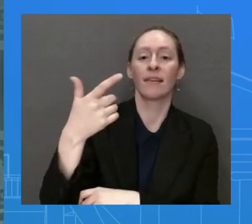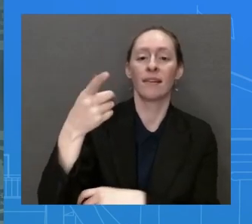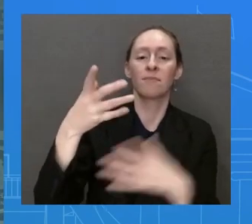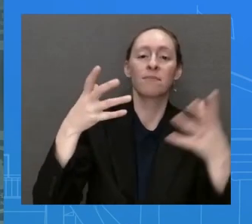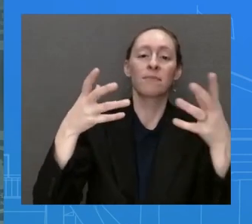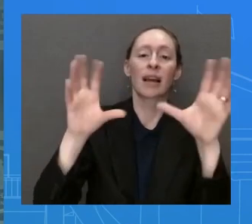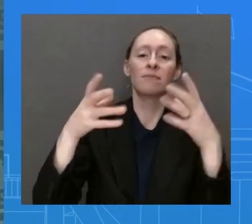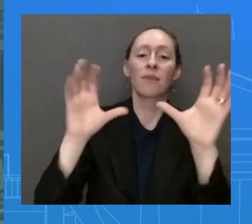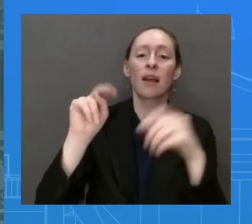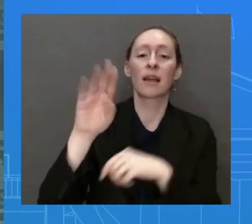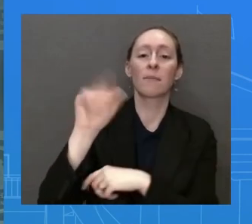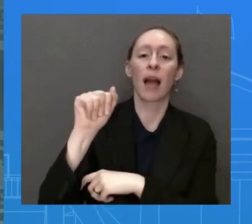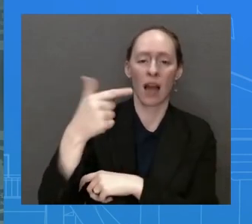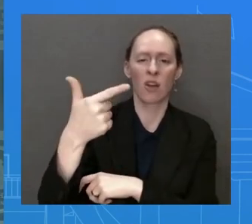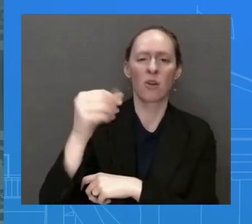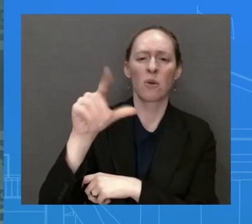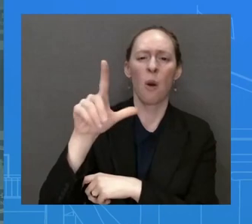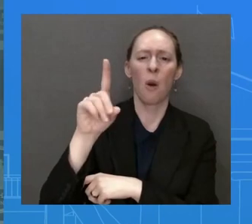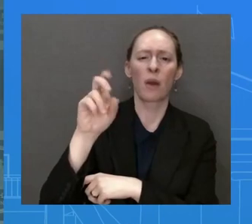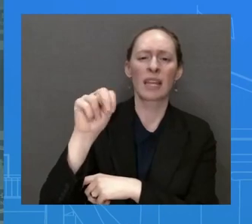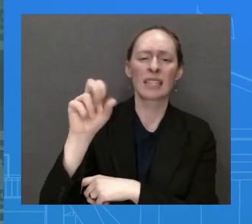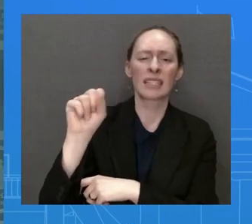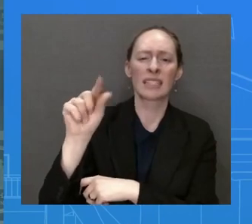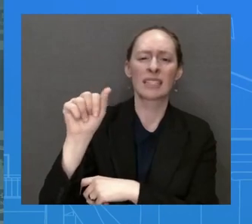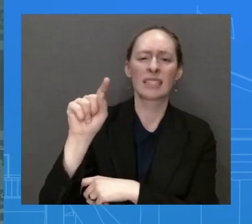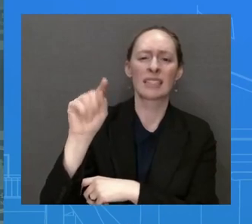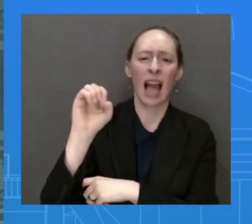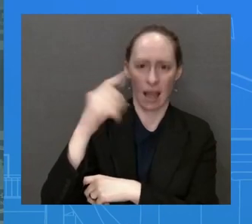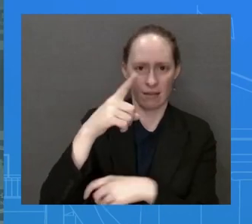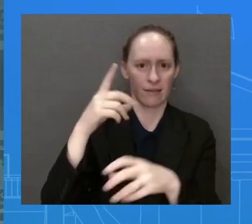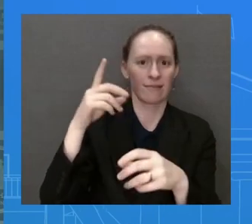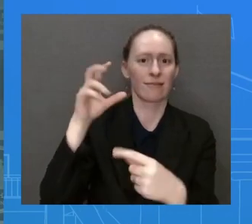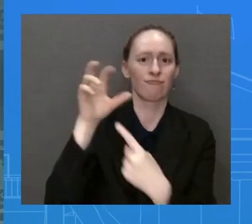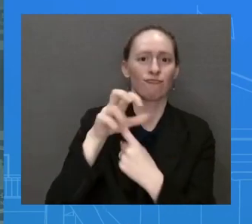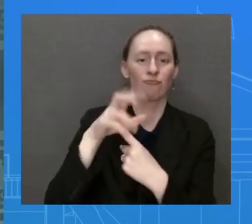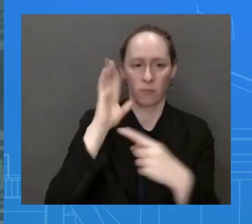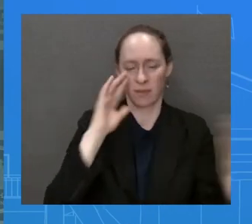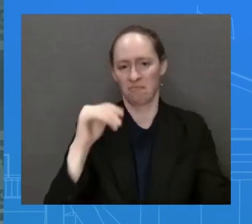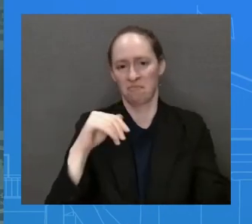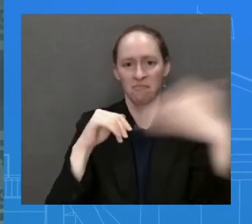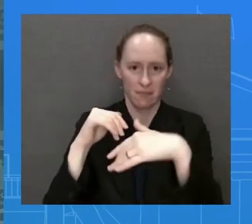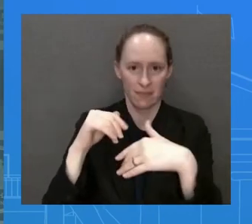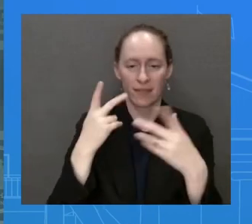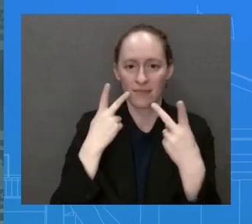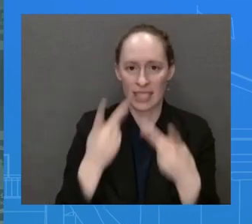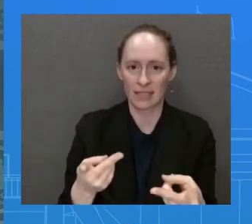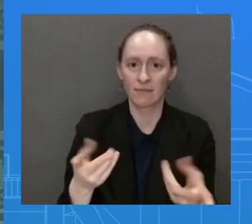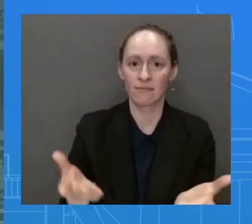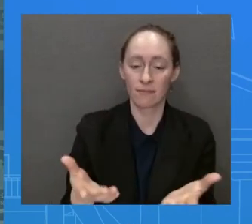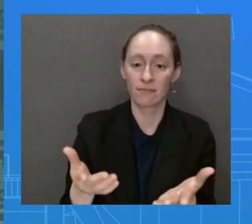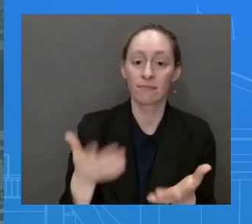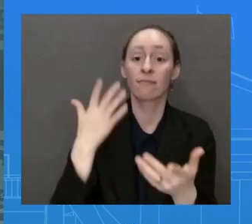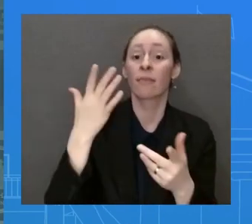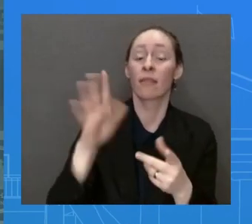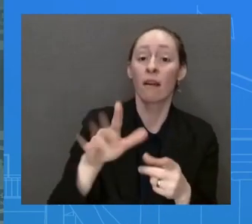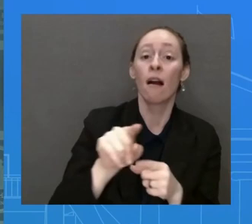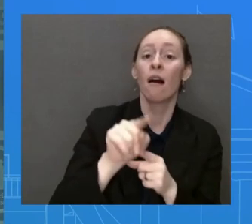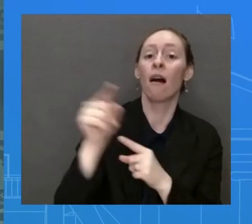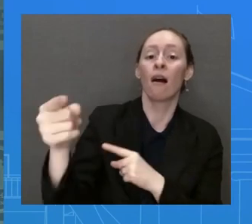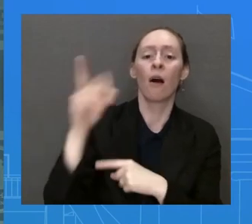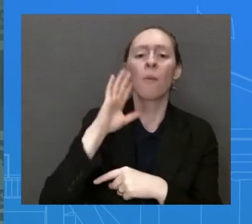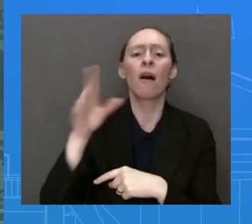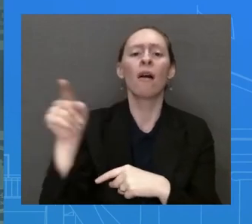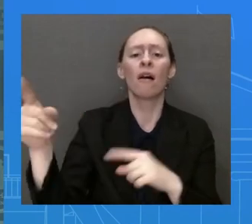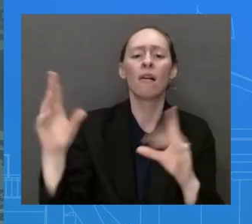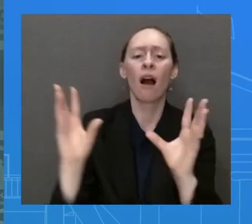the president will welcome bipartisan mayors attending the U.S. Conference of Mayors winter meeting to the White House. The president